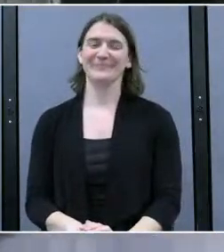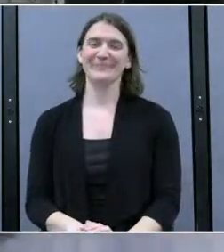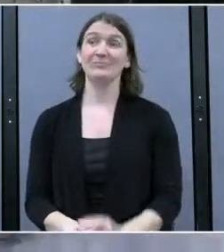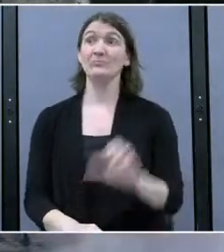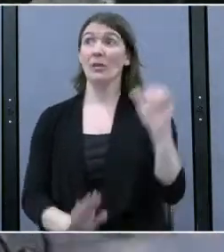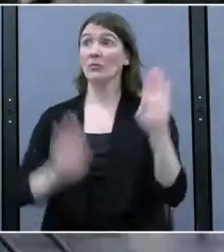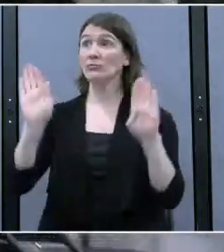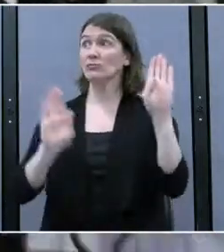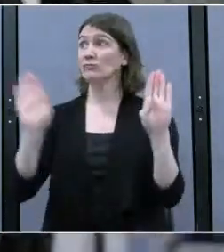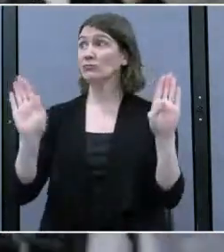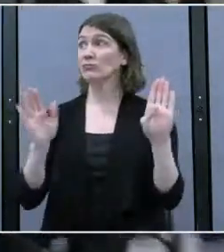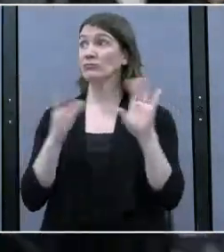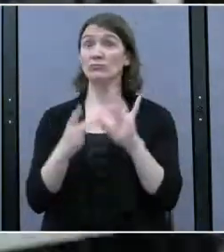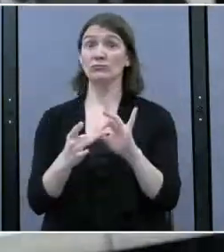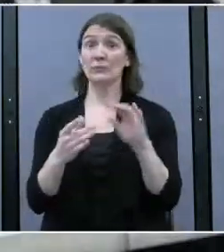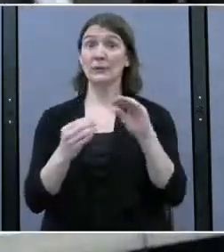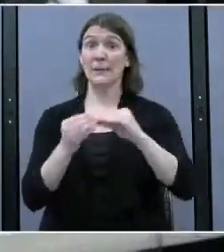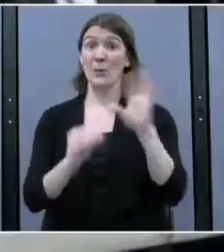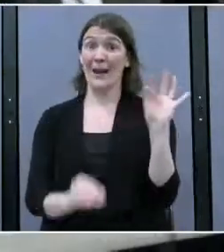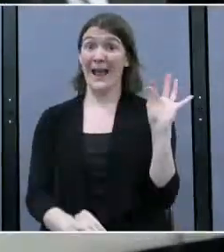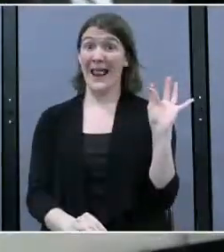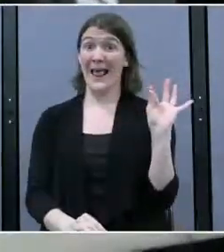Other questions about Article 9?